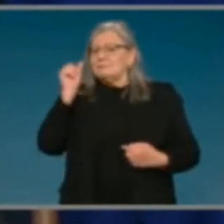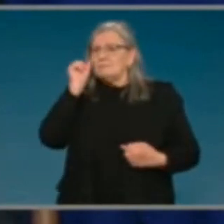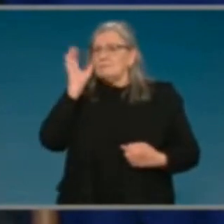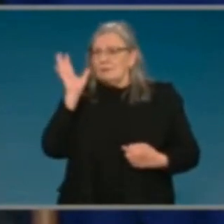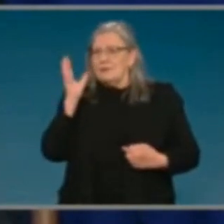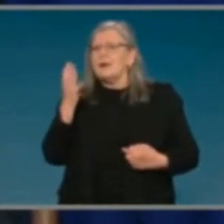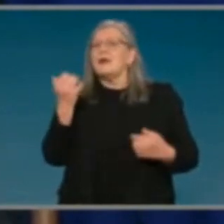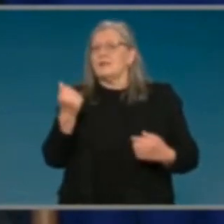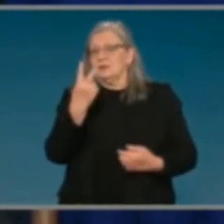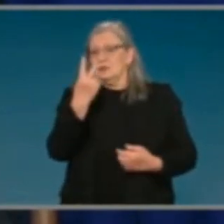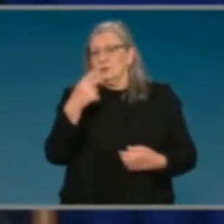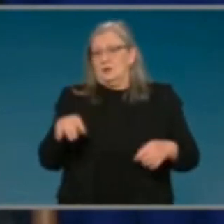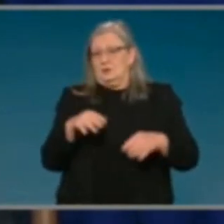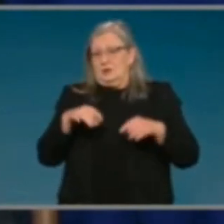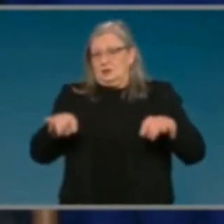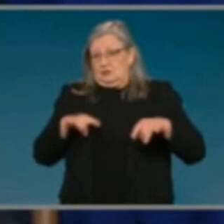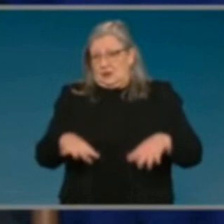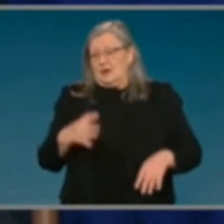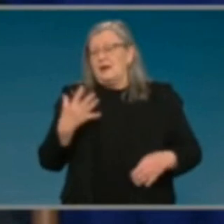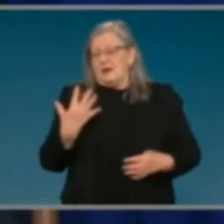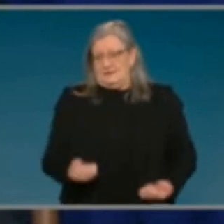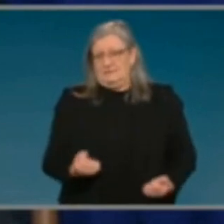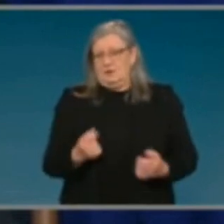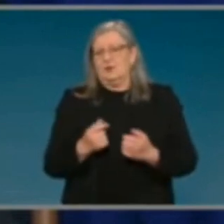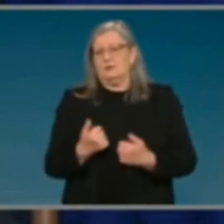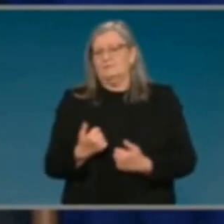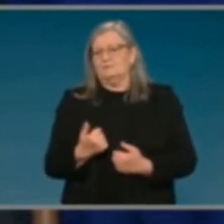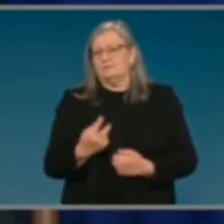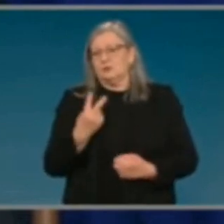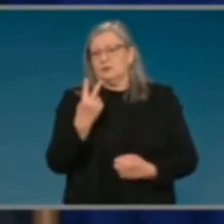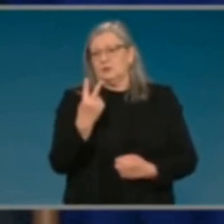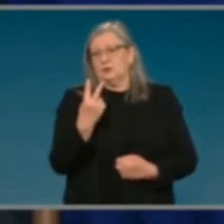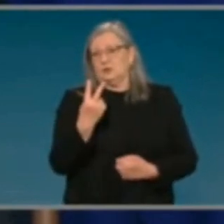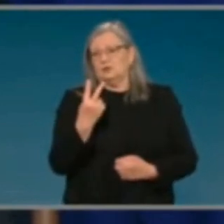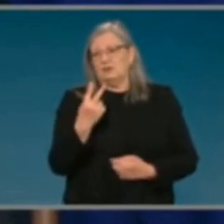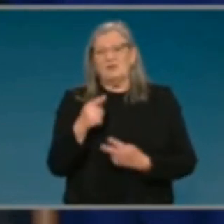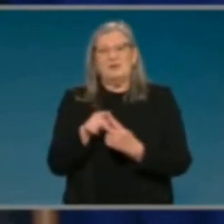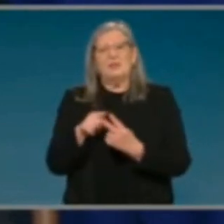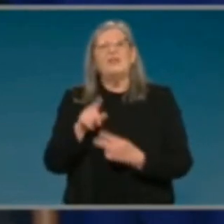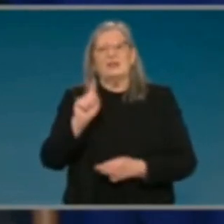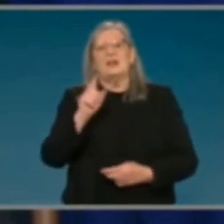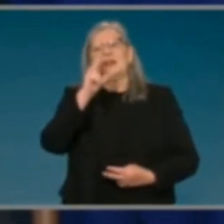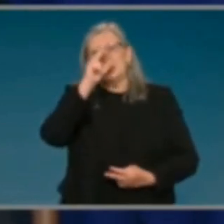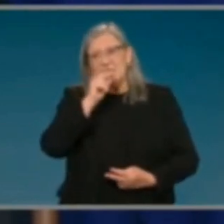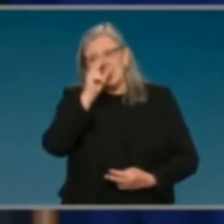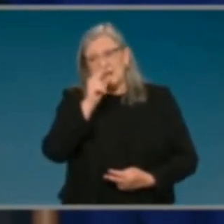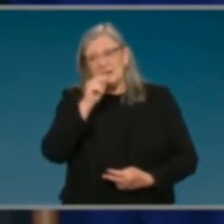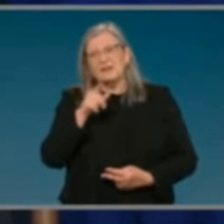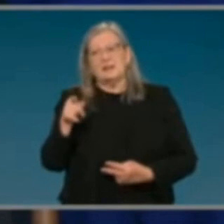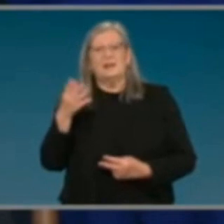be more, but at the moment 2, both young people, both from South Africa, both fully